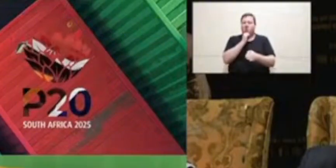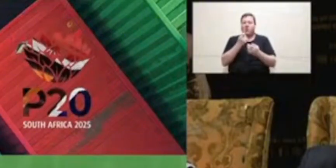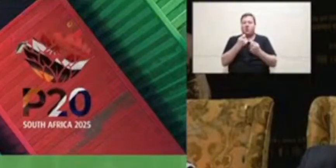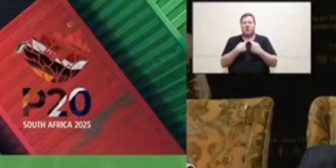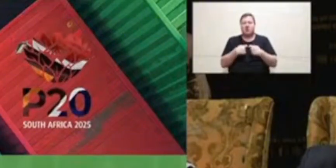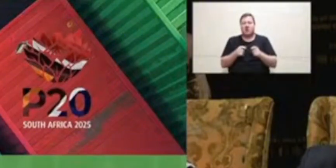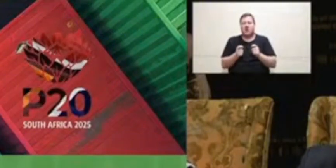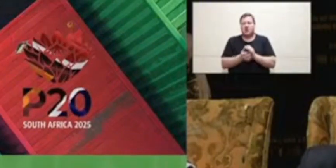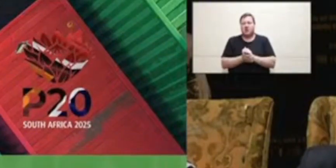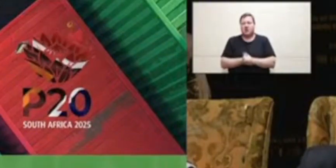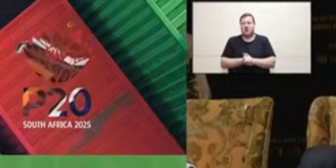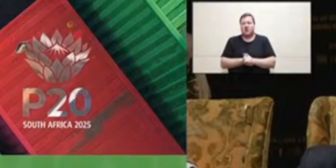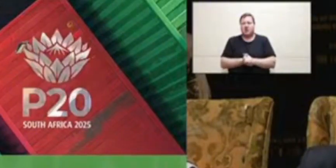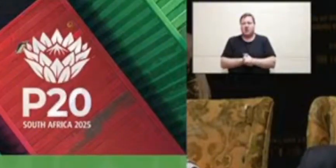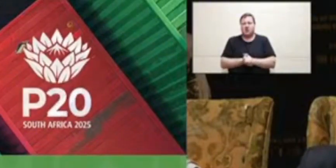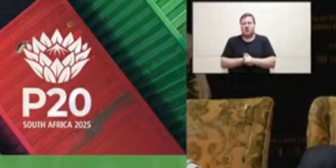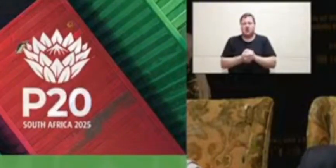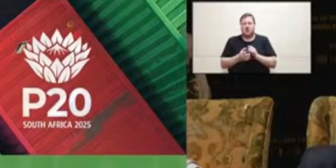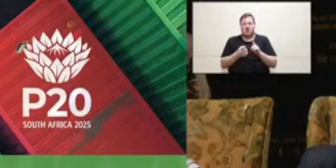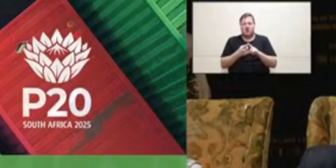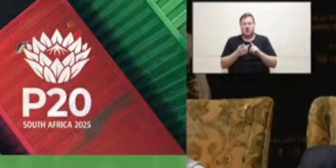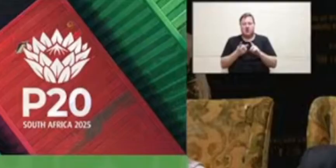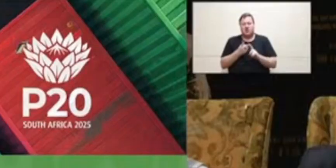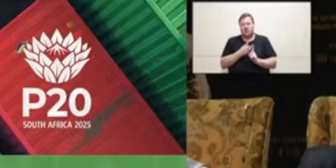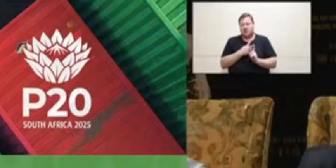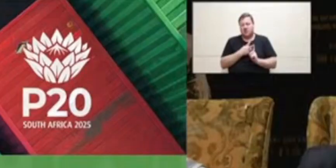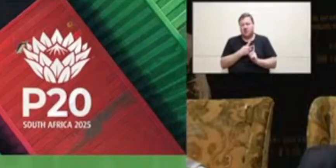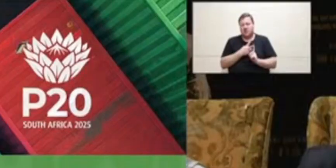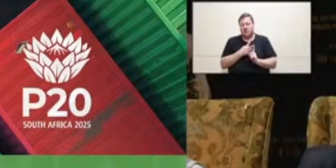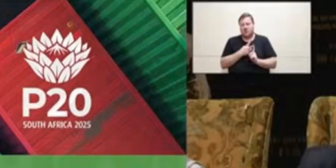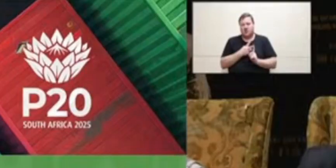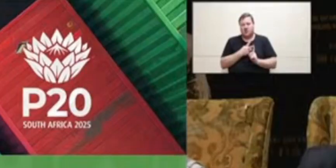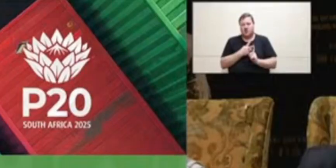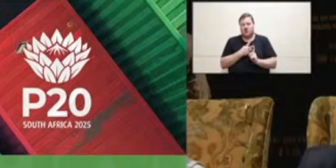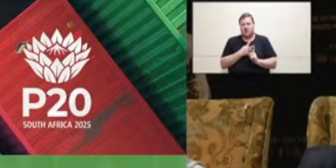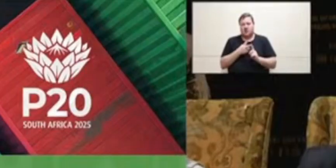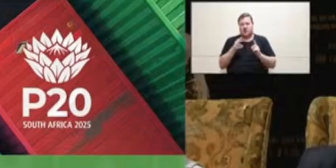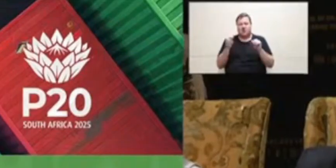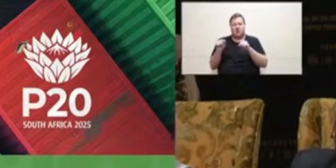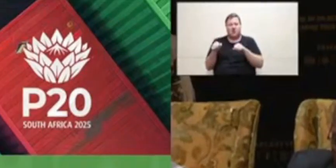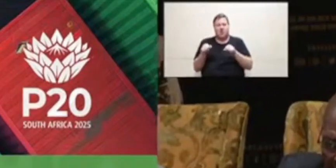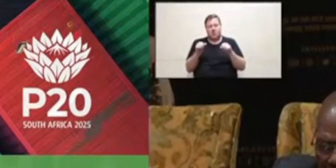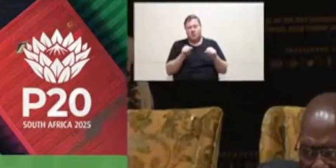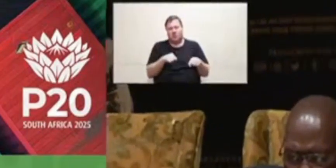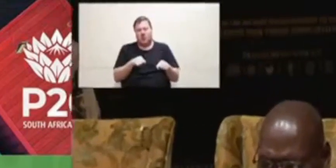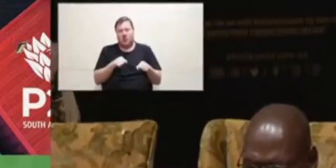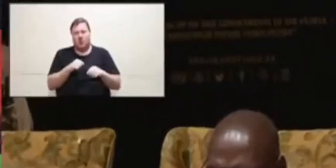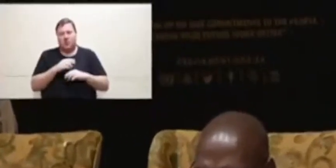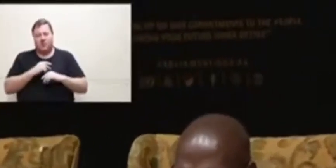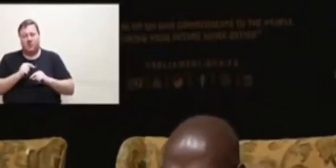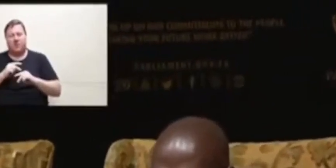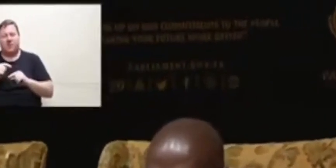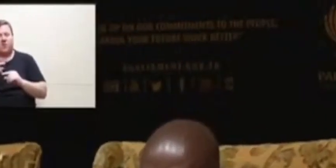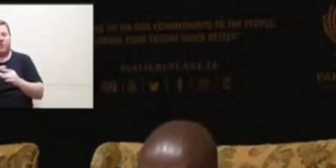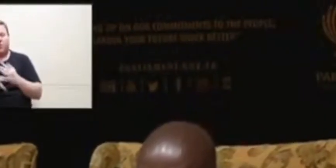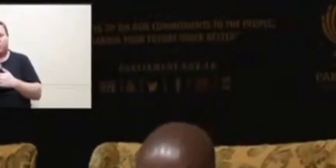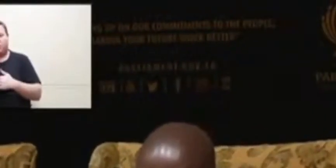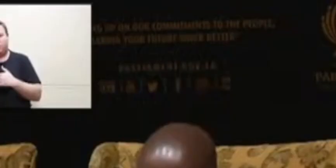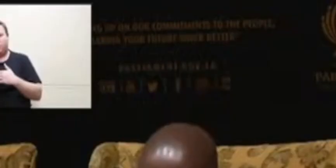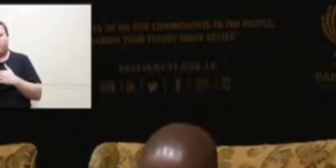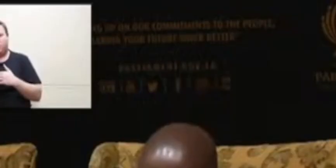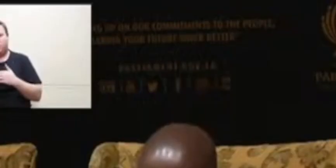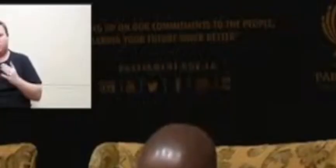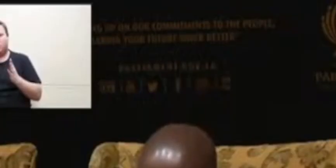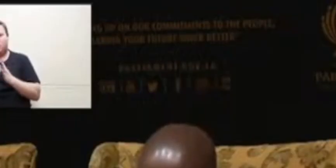Okay, then you say approval was obtained to fast track the project. Now the